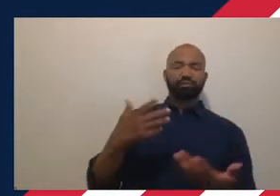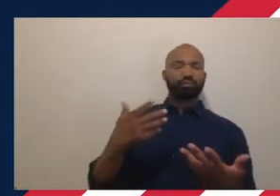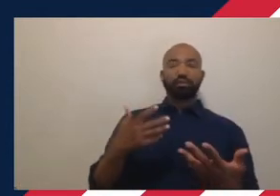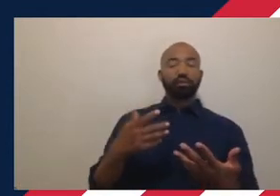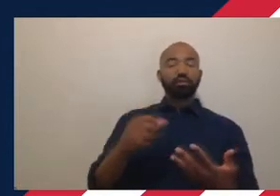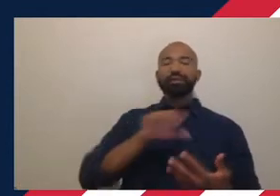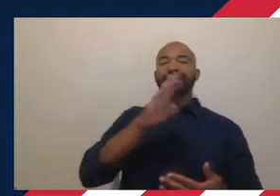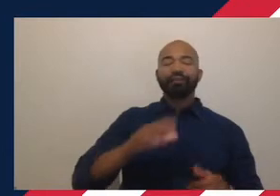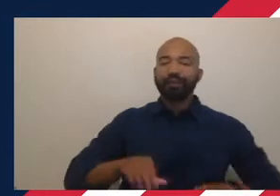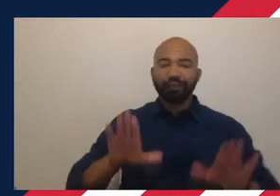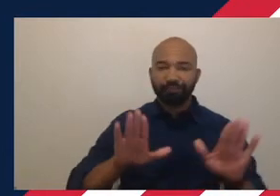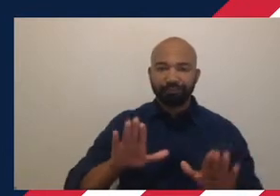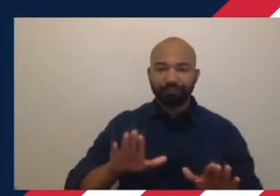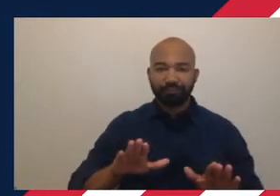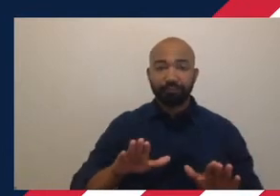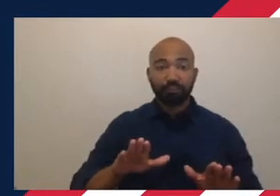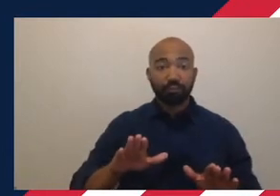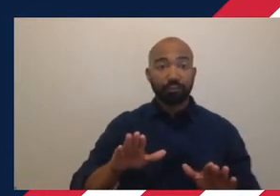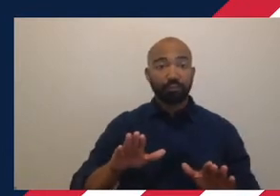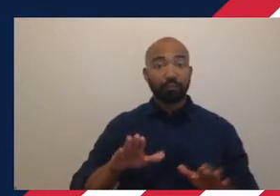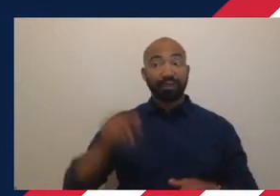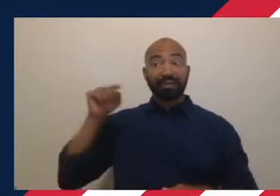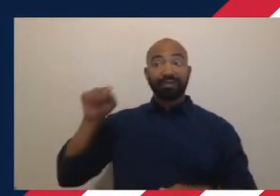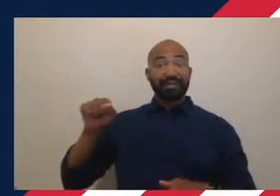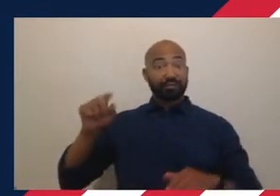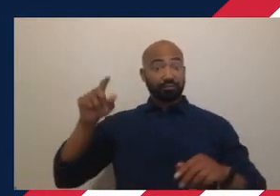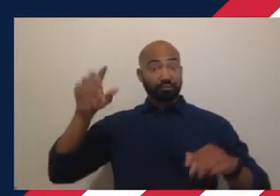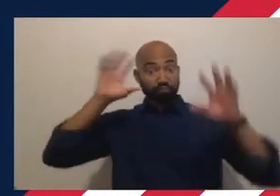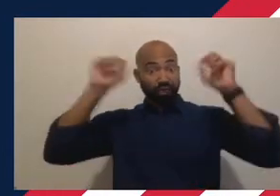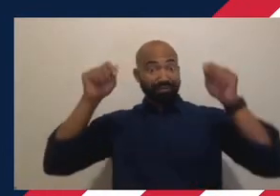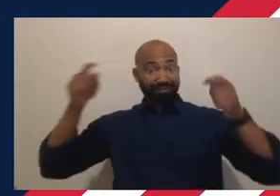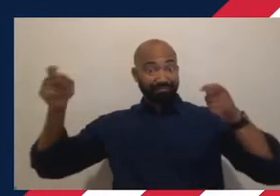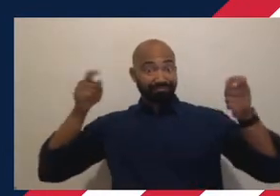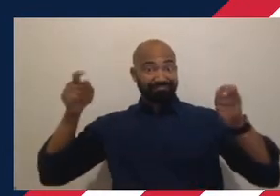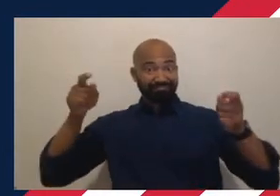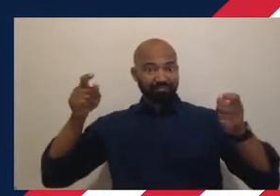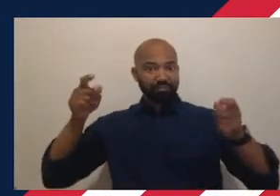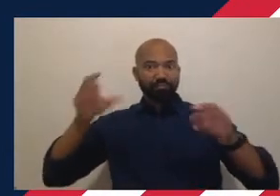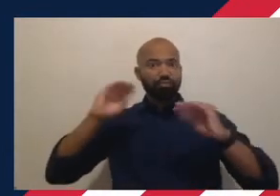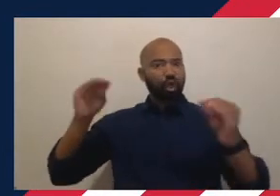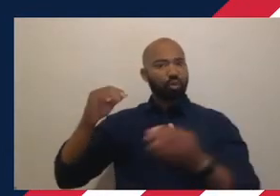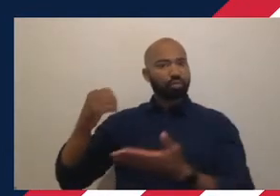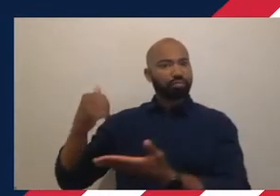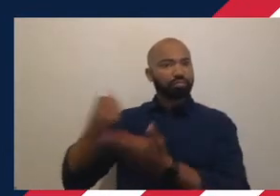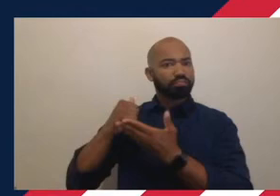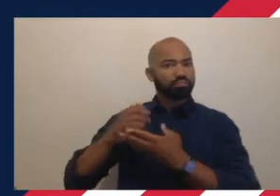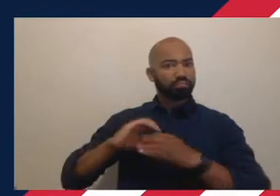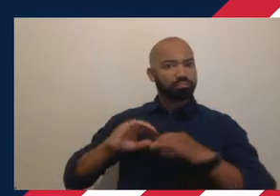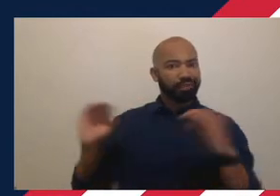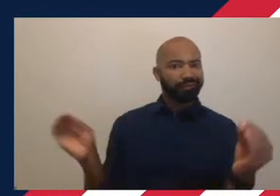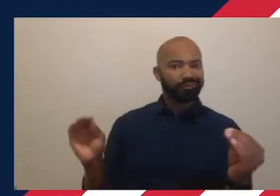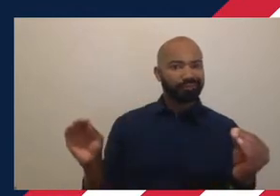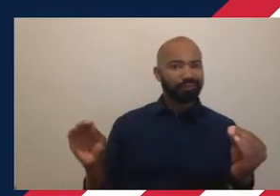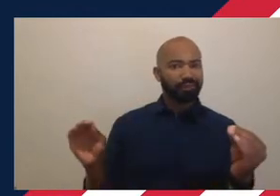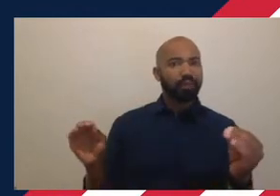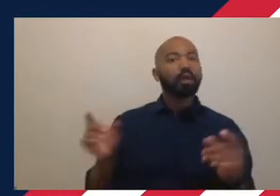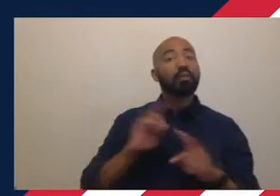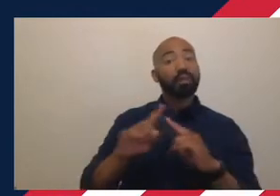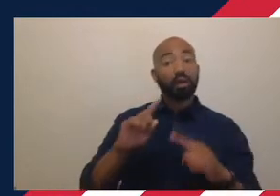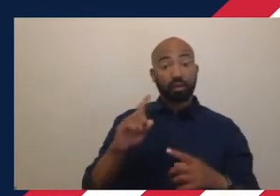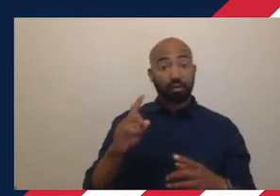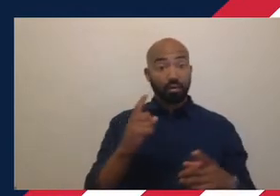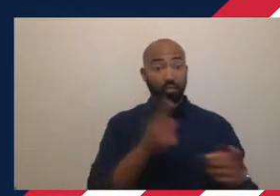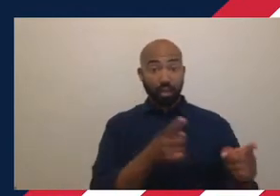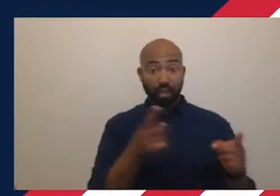of assistance from this administration right now, you know, I'm sure they're going to take credit for